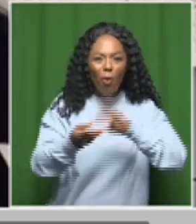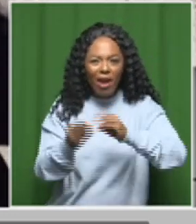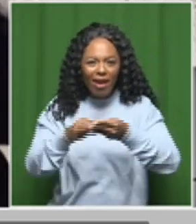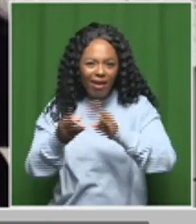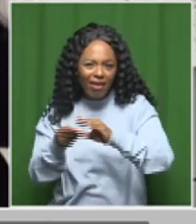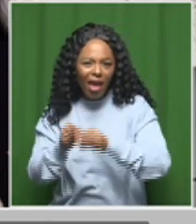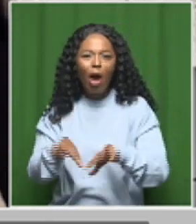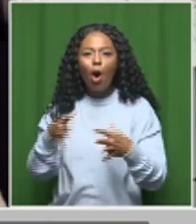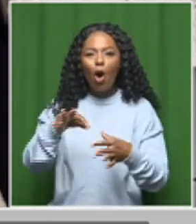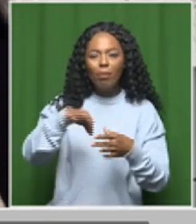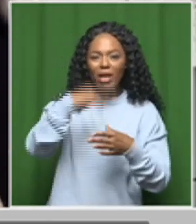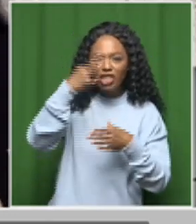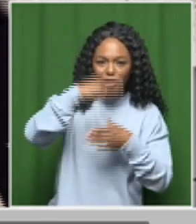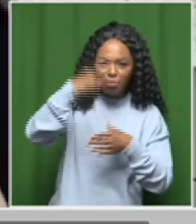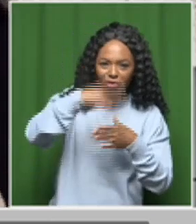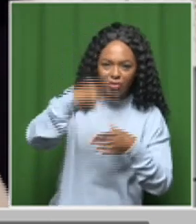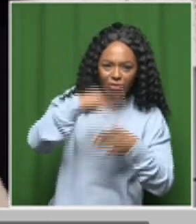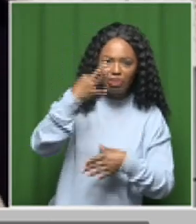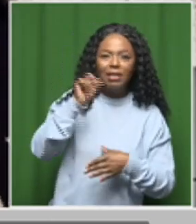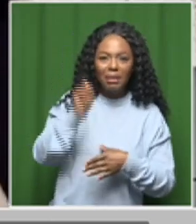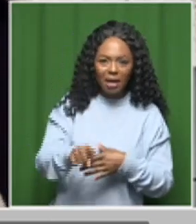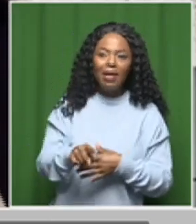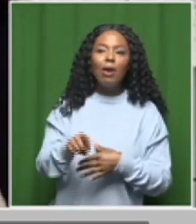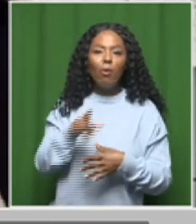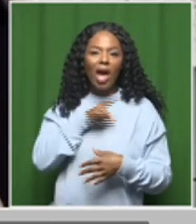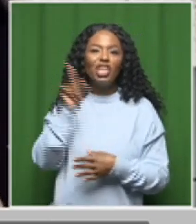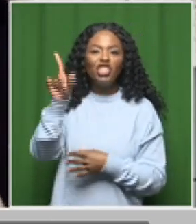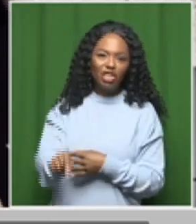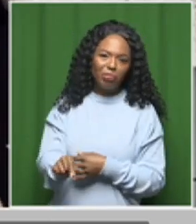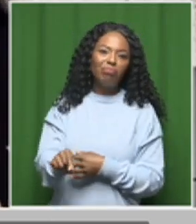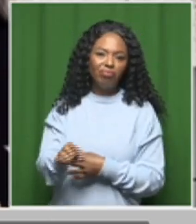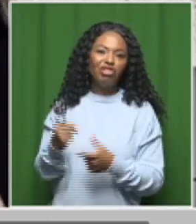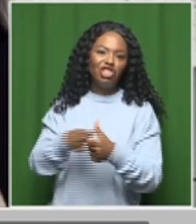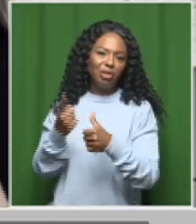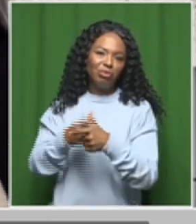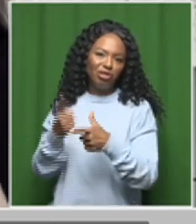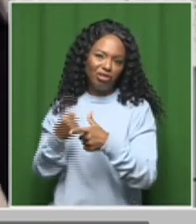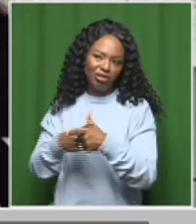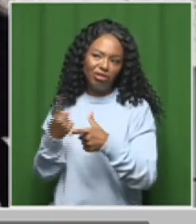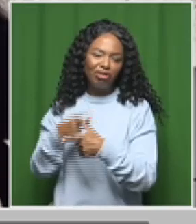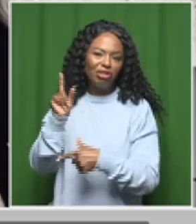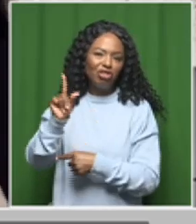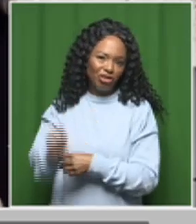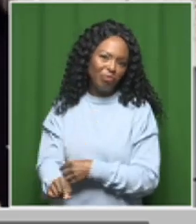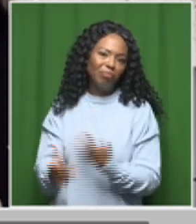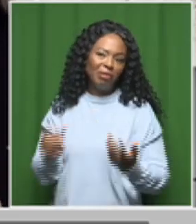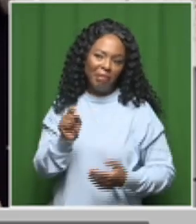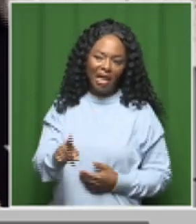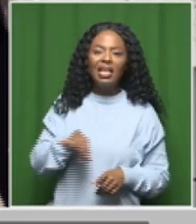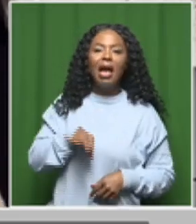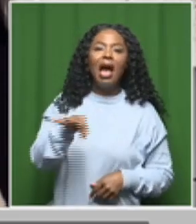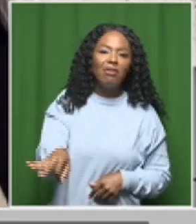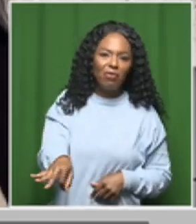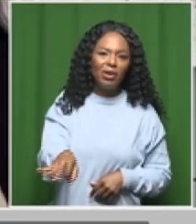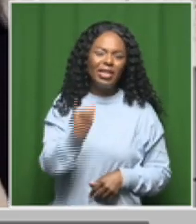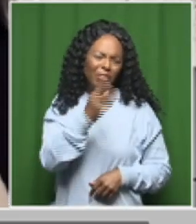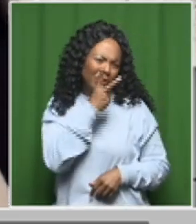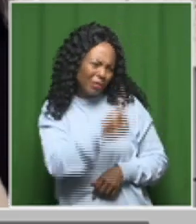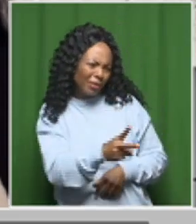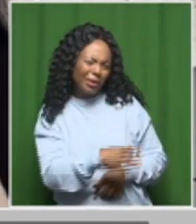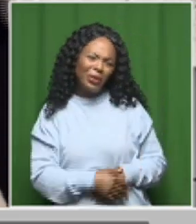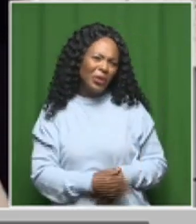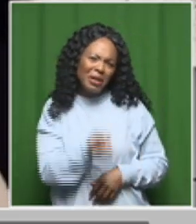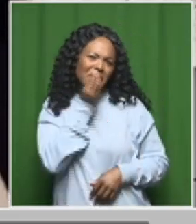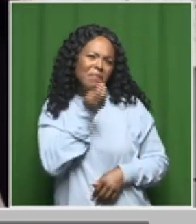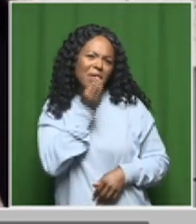fried chips because they are cheaper and more affordable for the family. And when you look at what they're eating for supper, it's things more